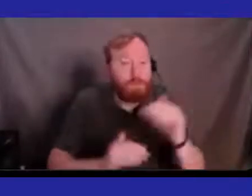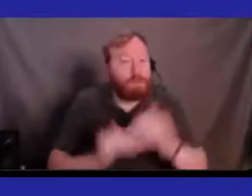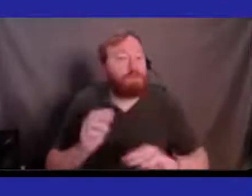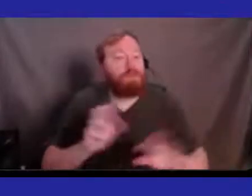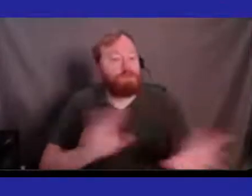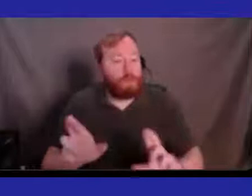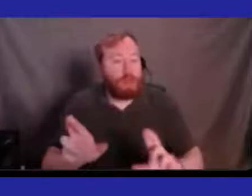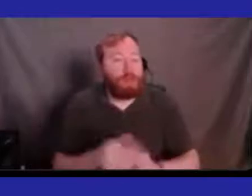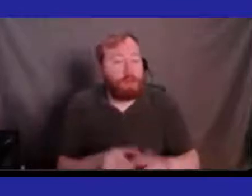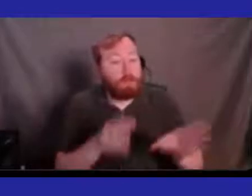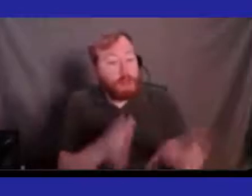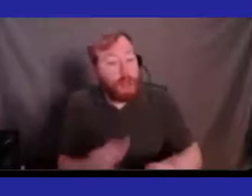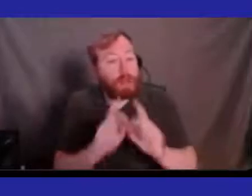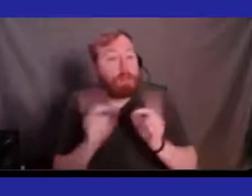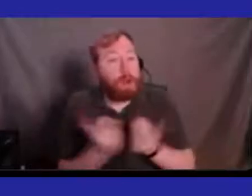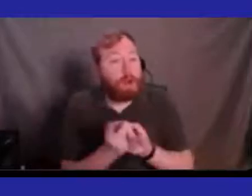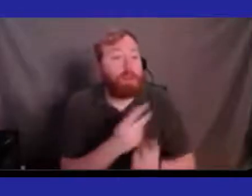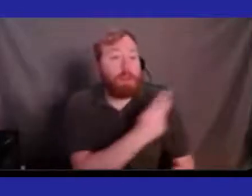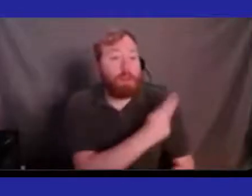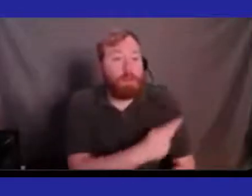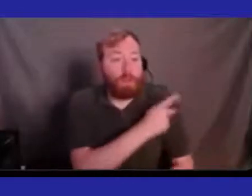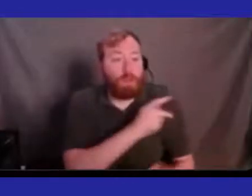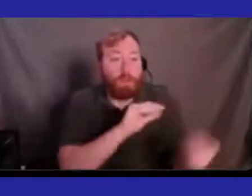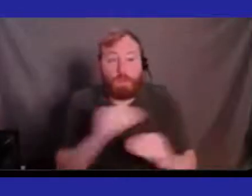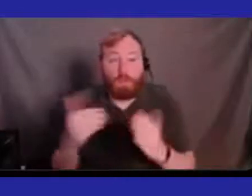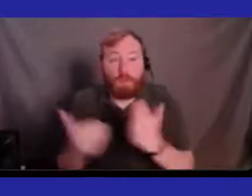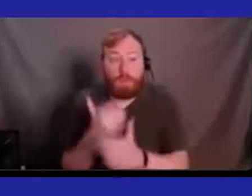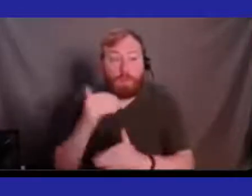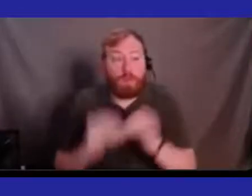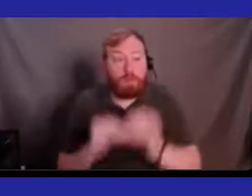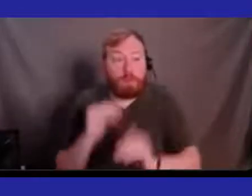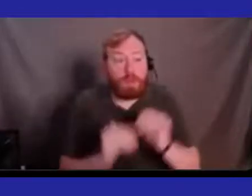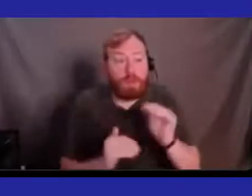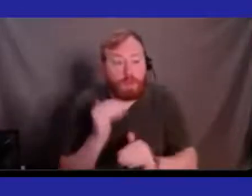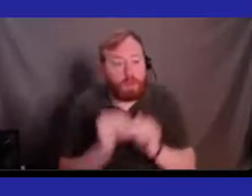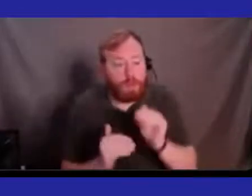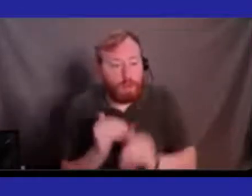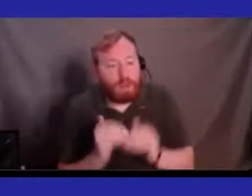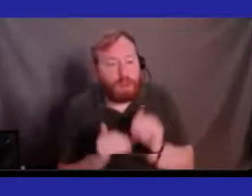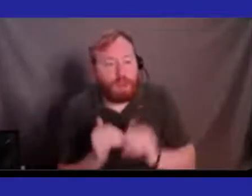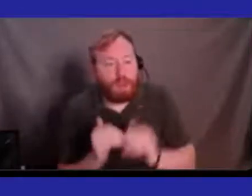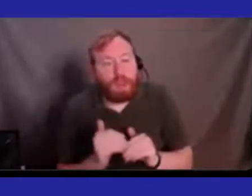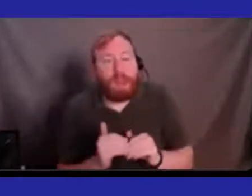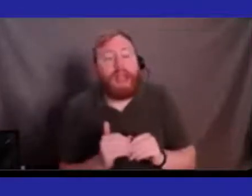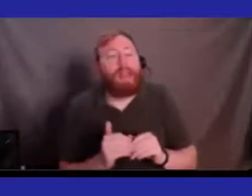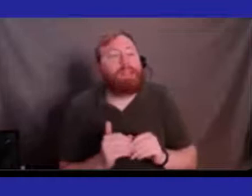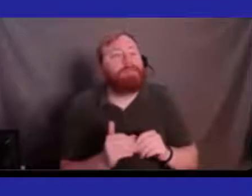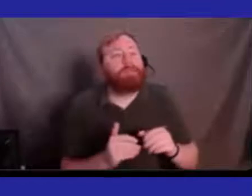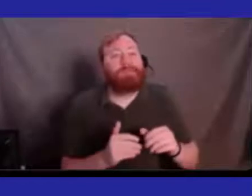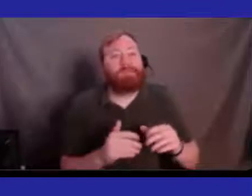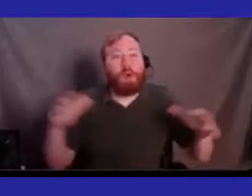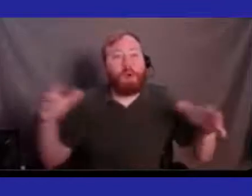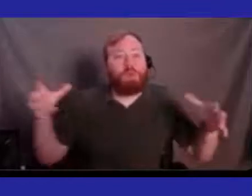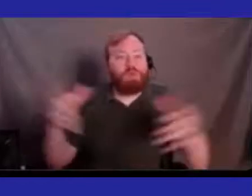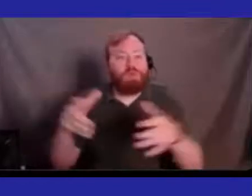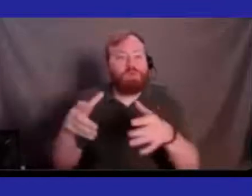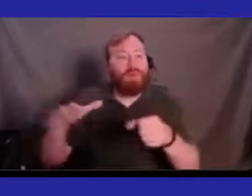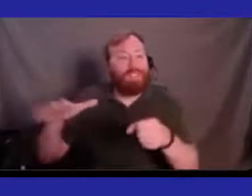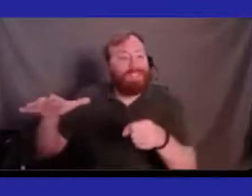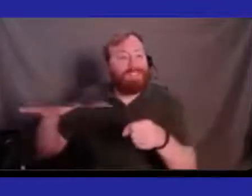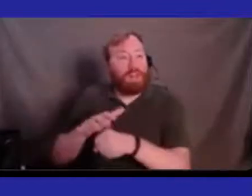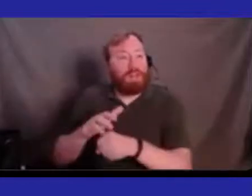into the new building, and occupying the building with patients and employees. I would like